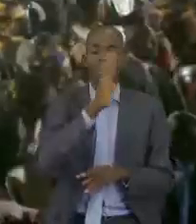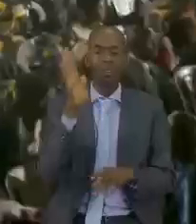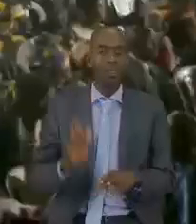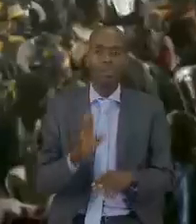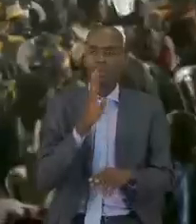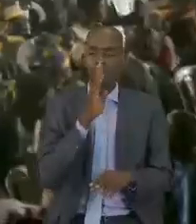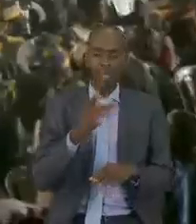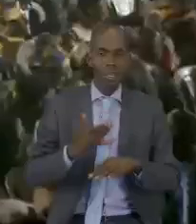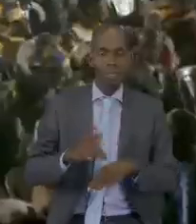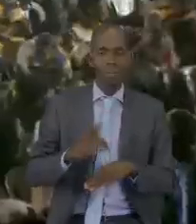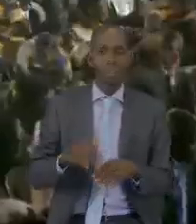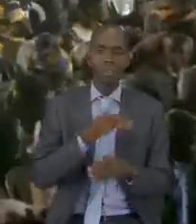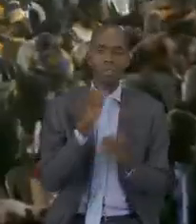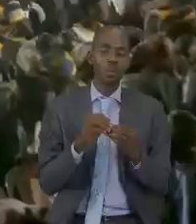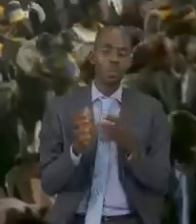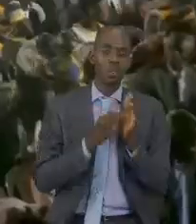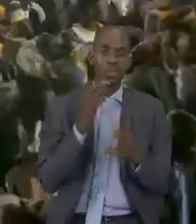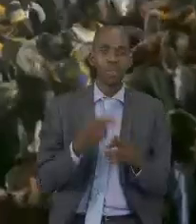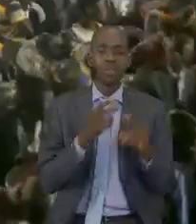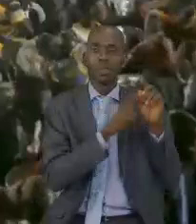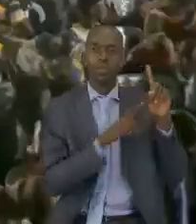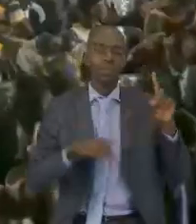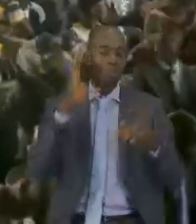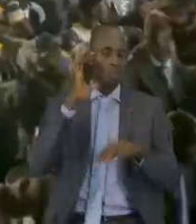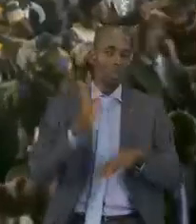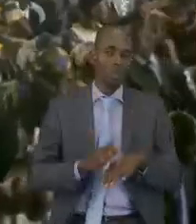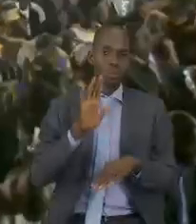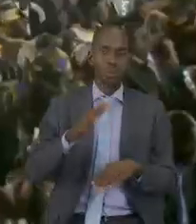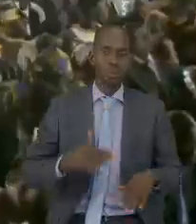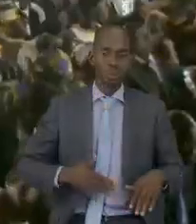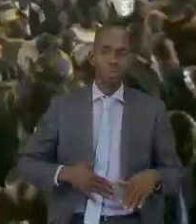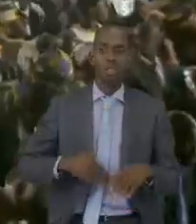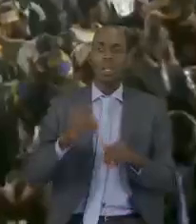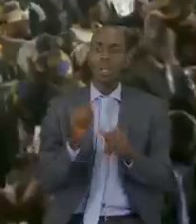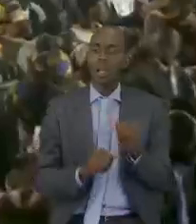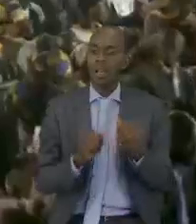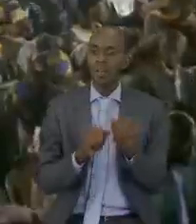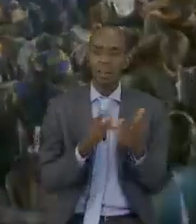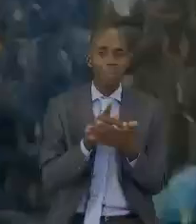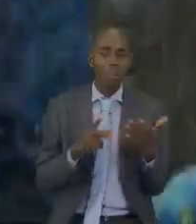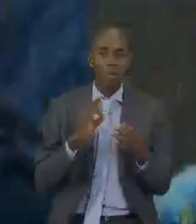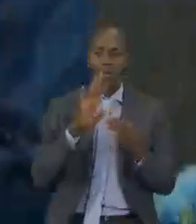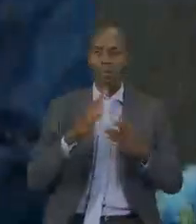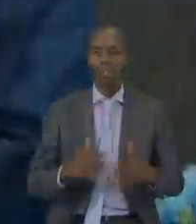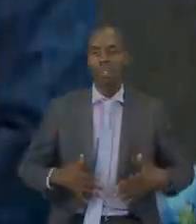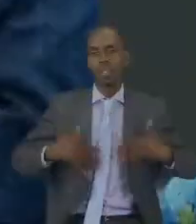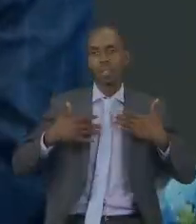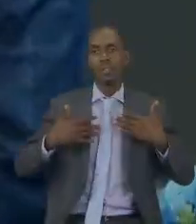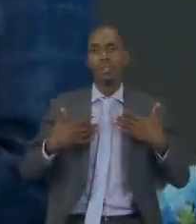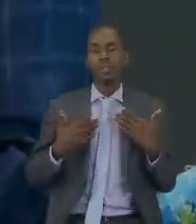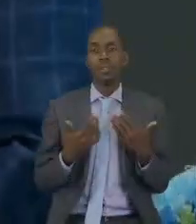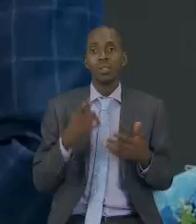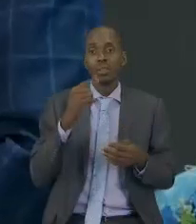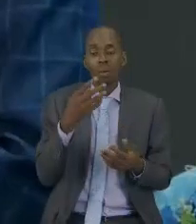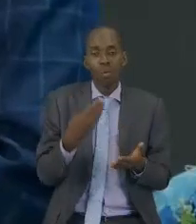again. The Lord is going to touch you. Every part of your life, the money you